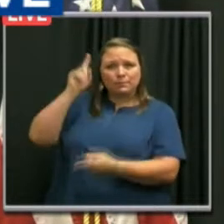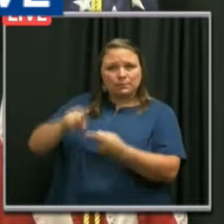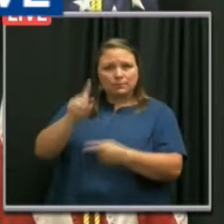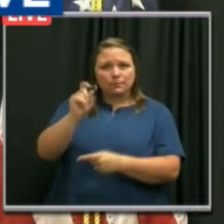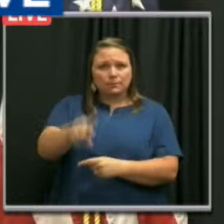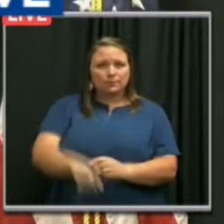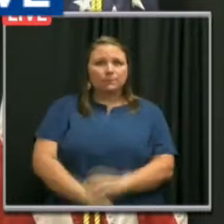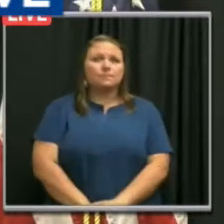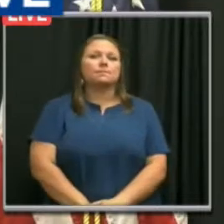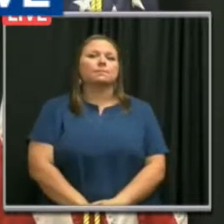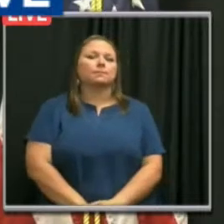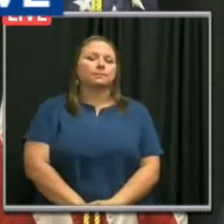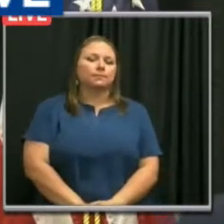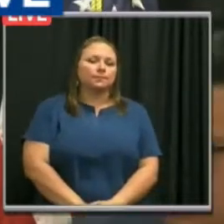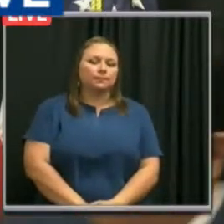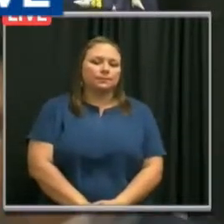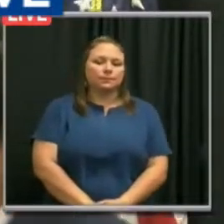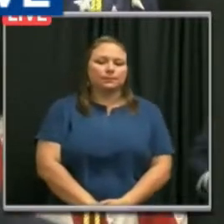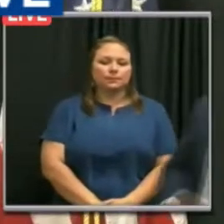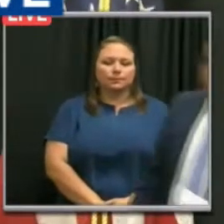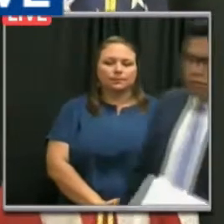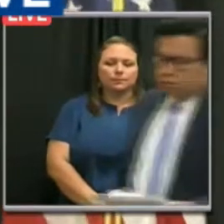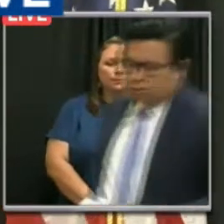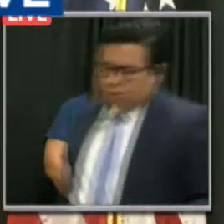Thank you, Kara. Dr. Jahangir?